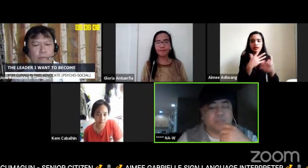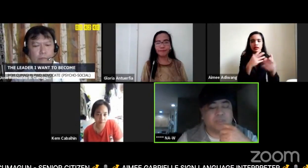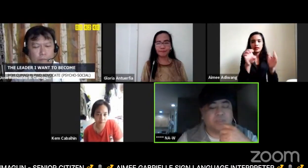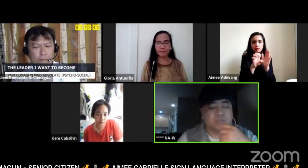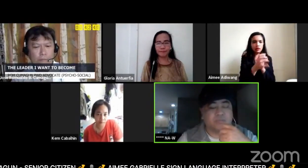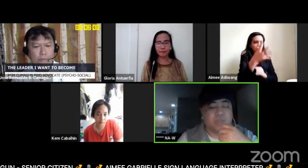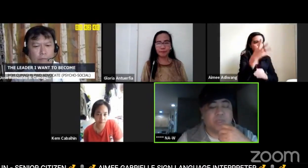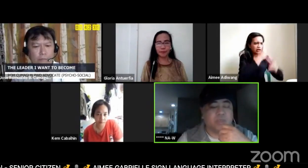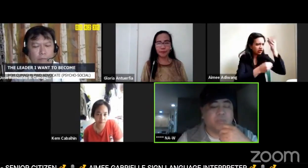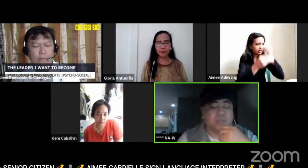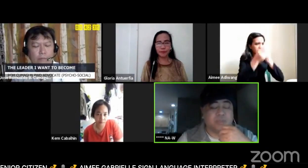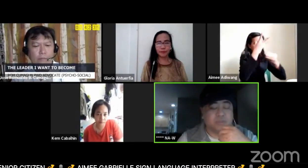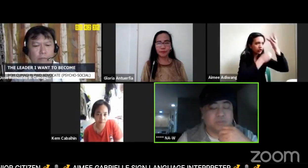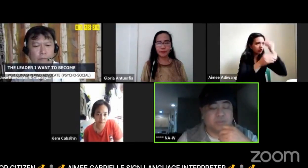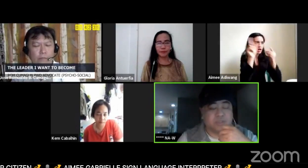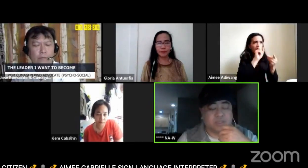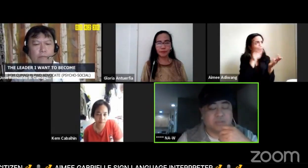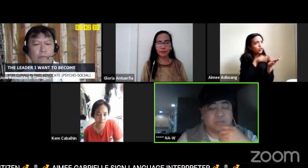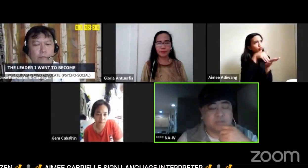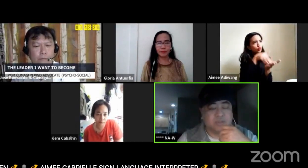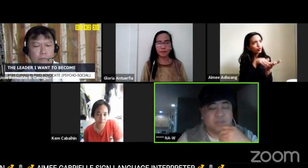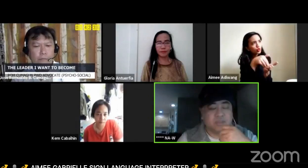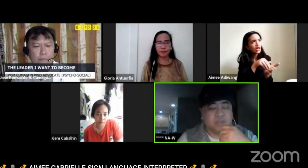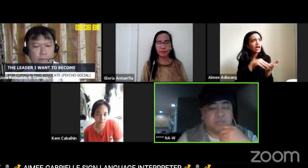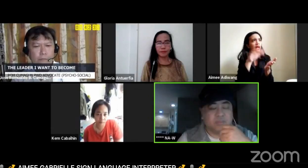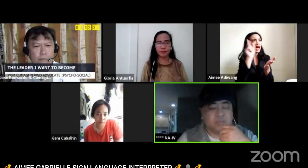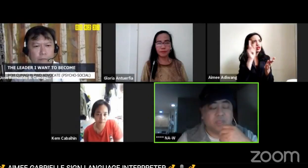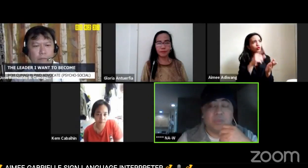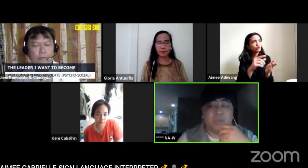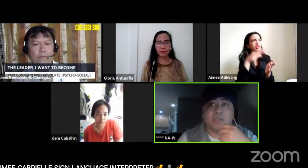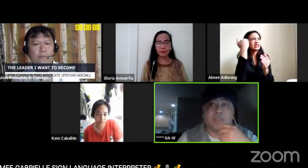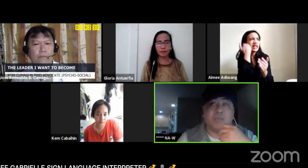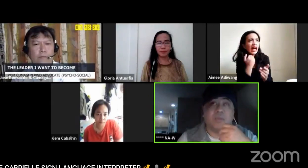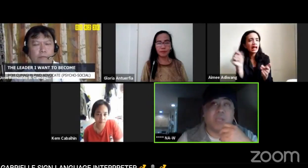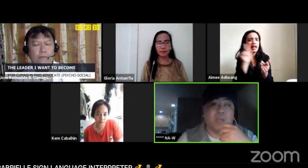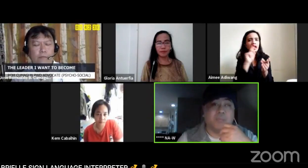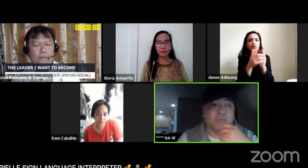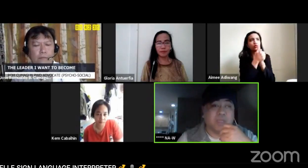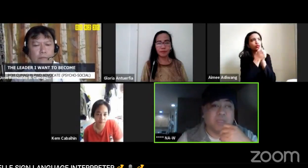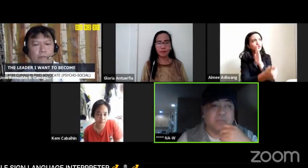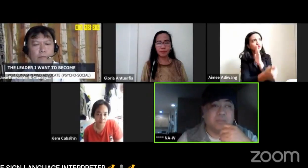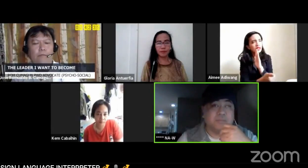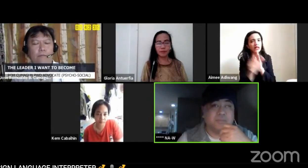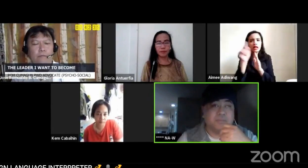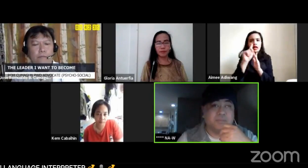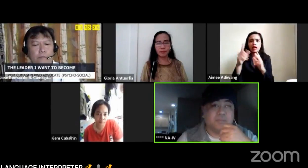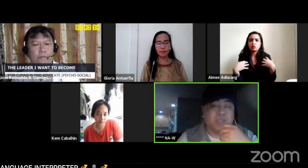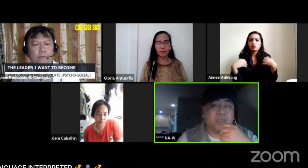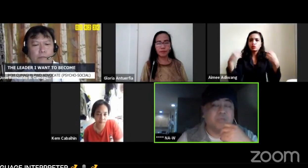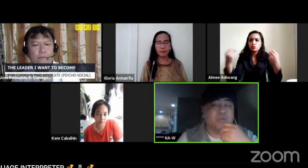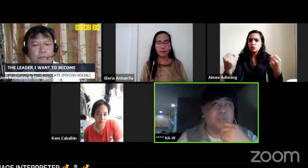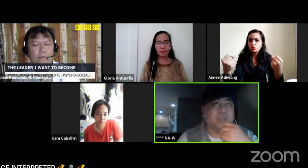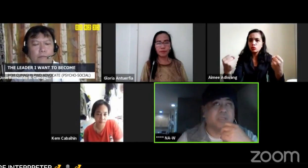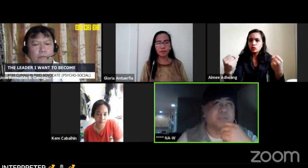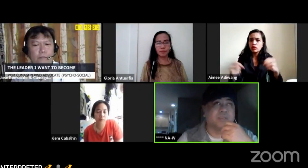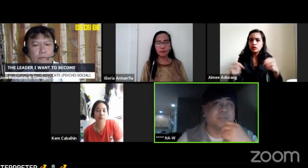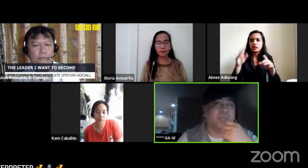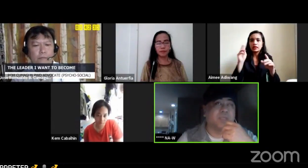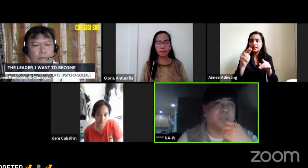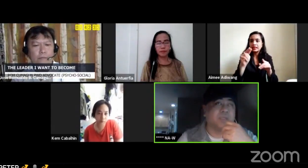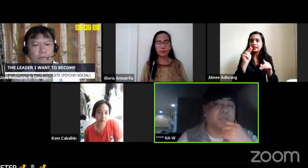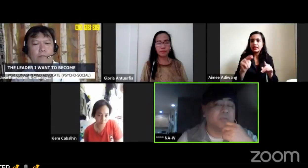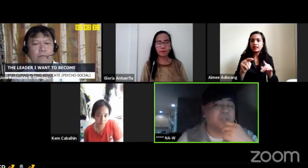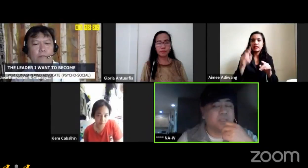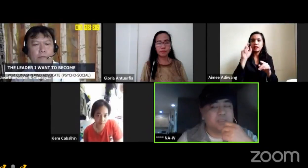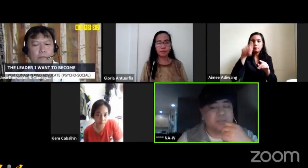own weaknesses. Will learn about his own strengths. They will be amplified, and it will test